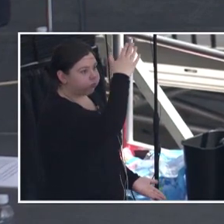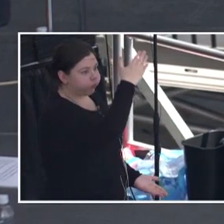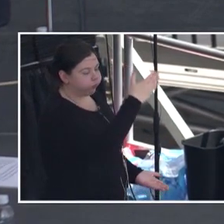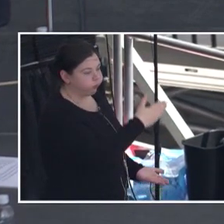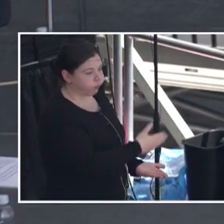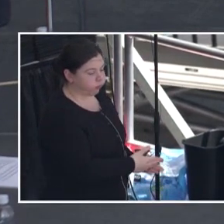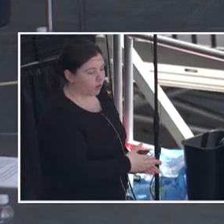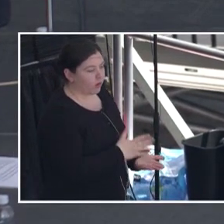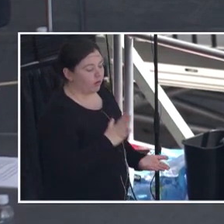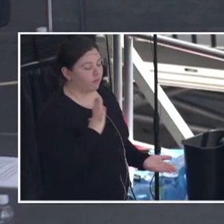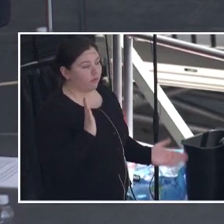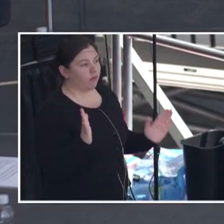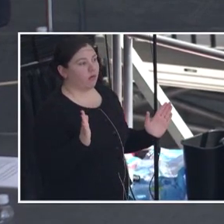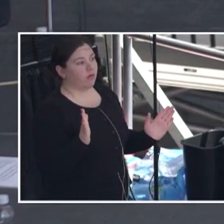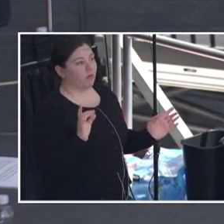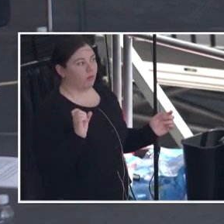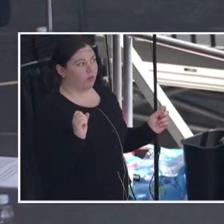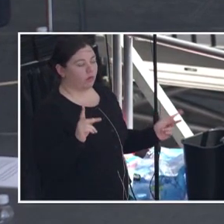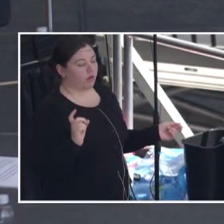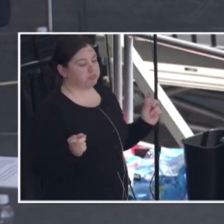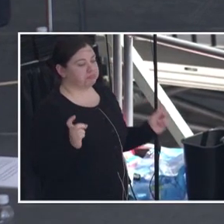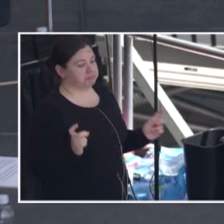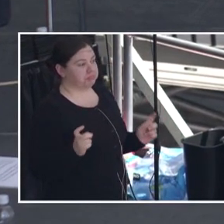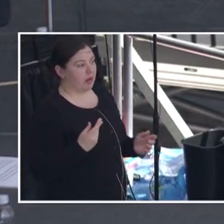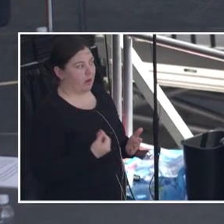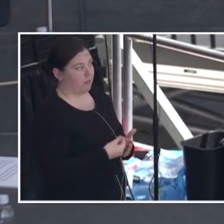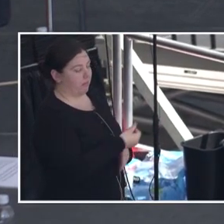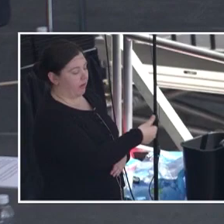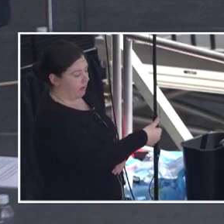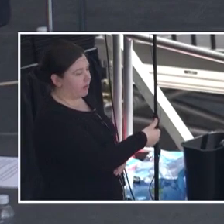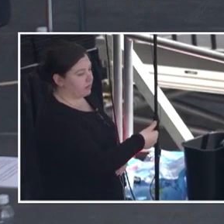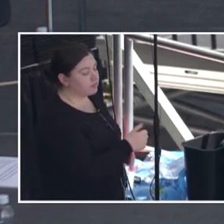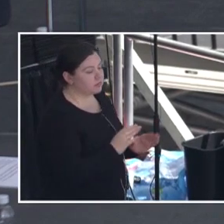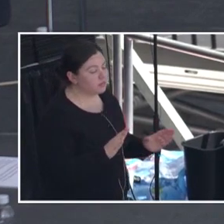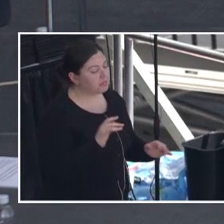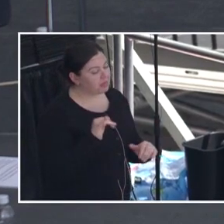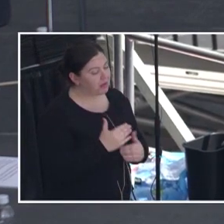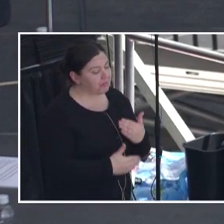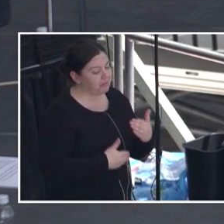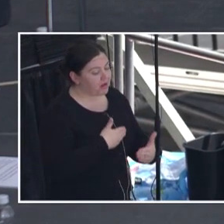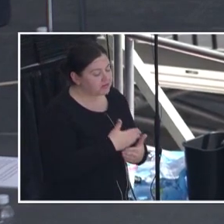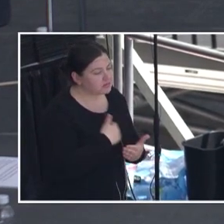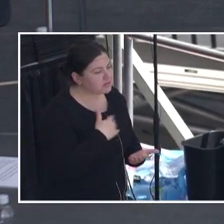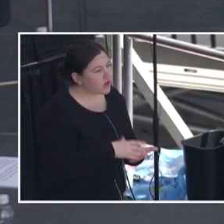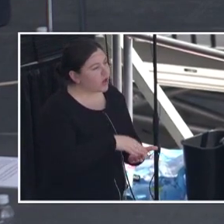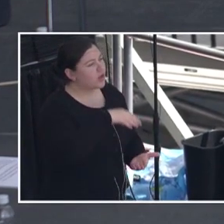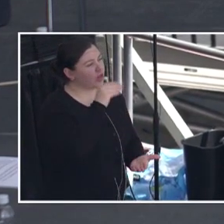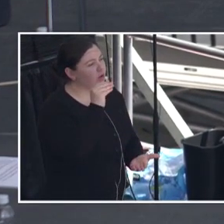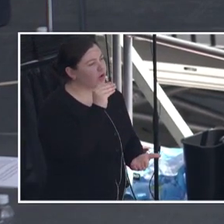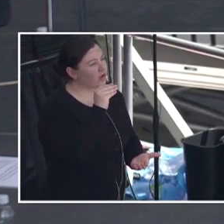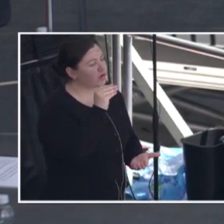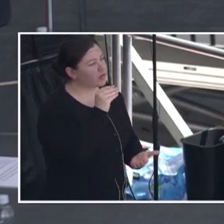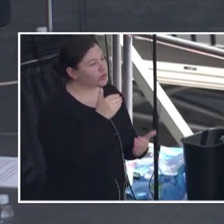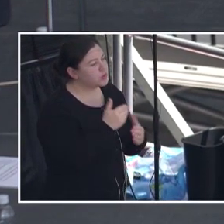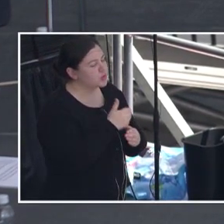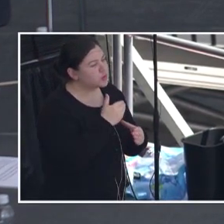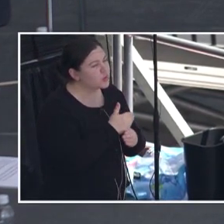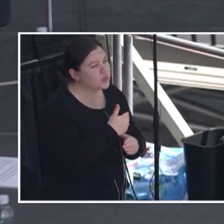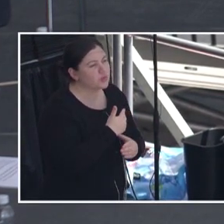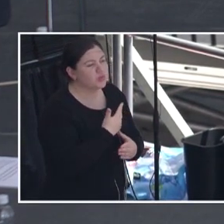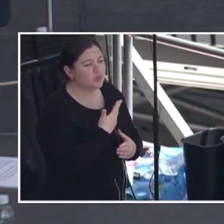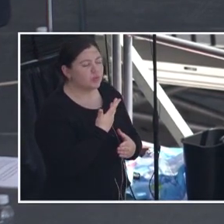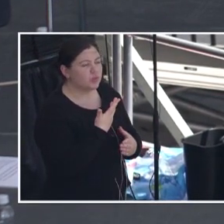my goals. While in this process, I found new ways to meet my desire for